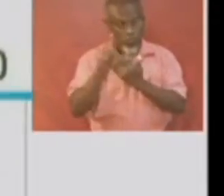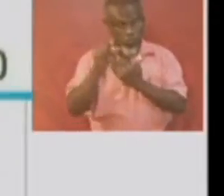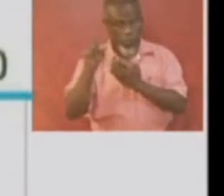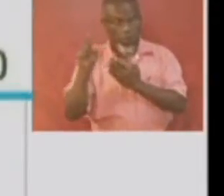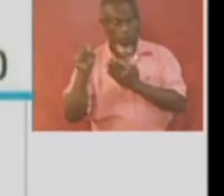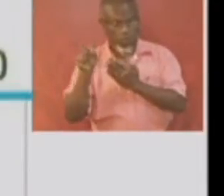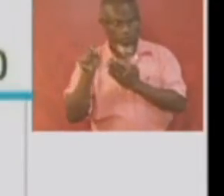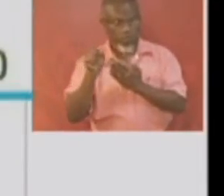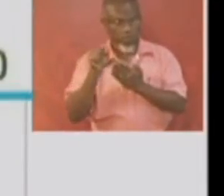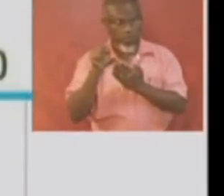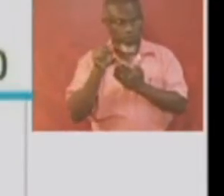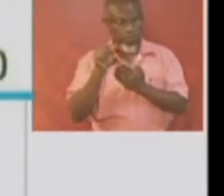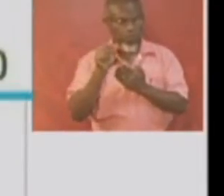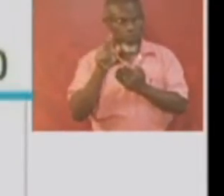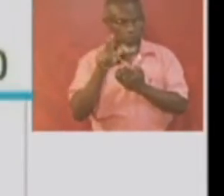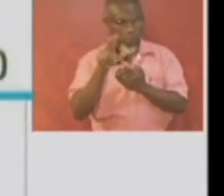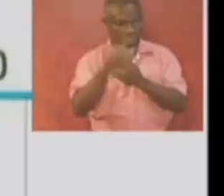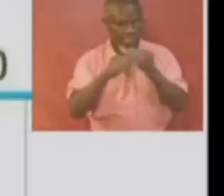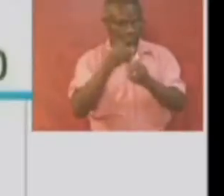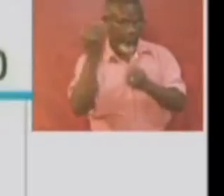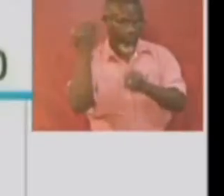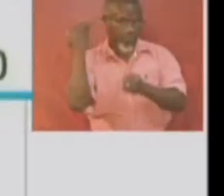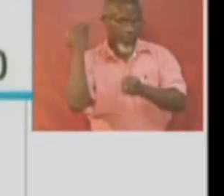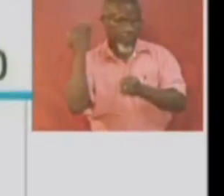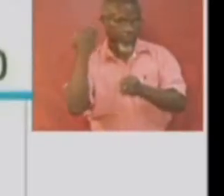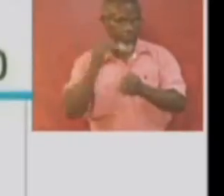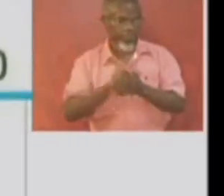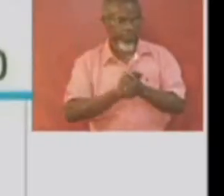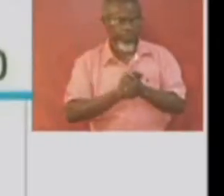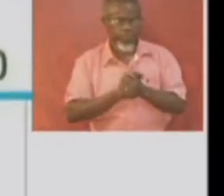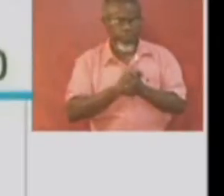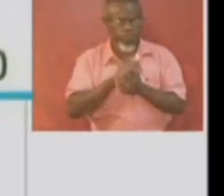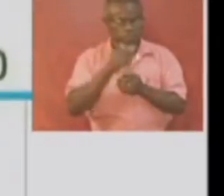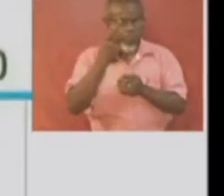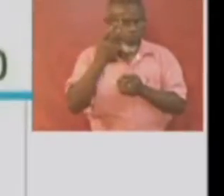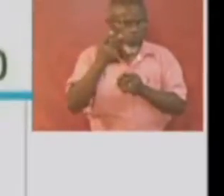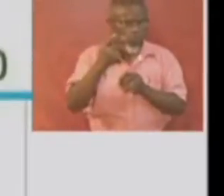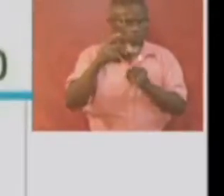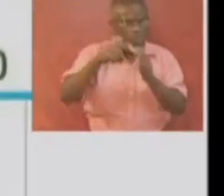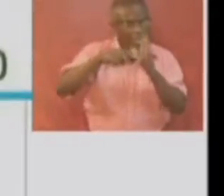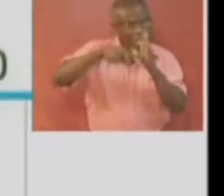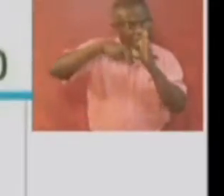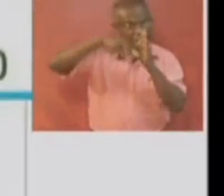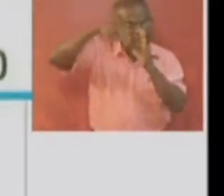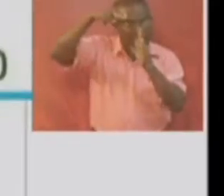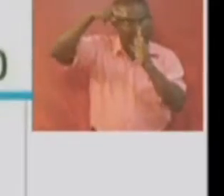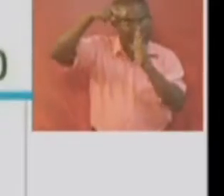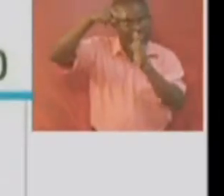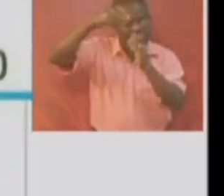lines on that slide. The highest line on the graph is for the year 2018, the middle line